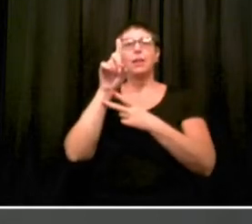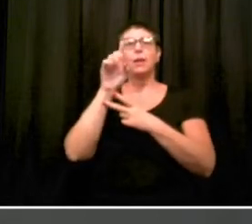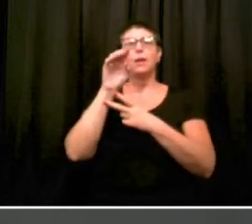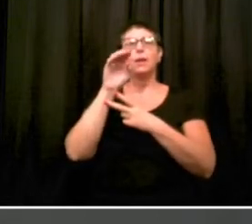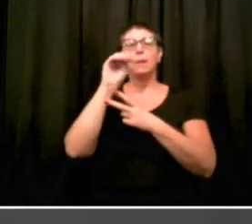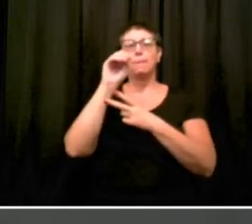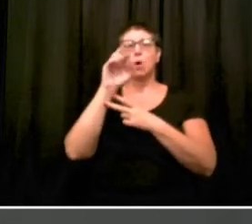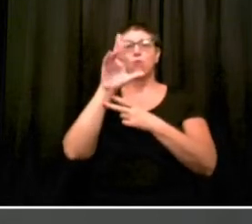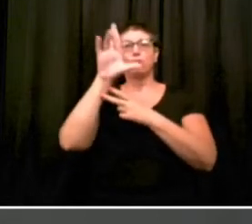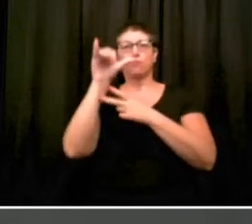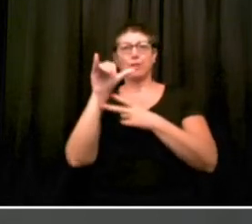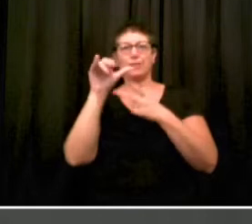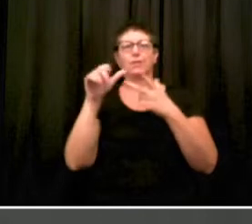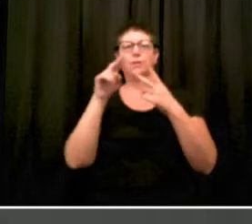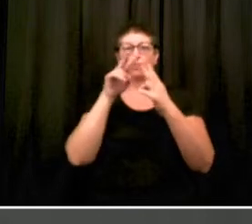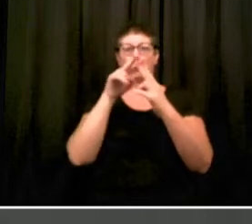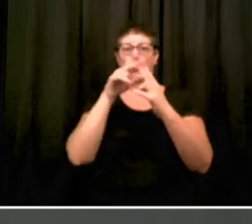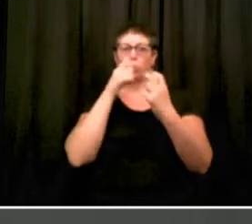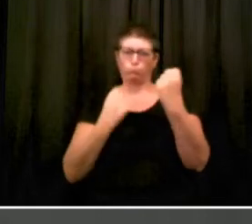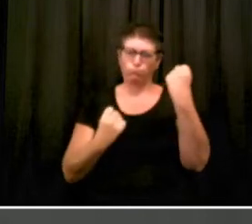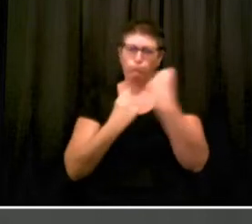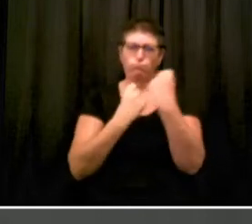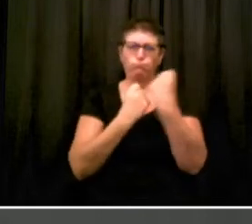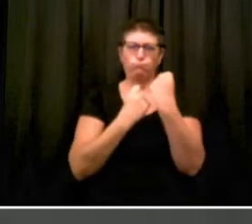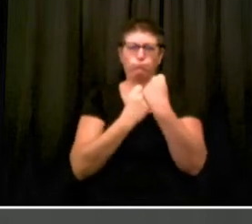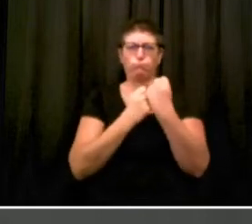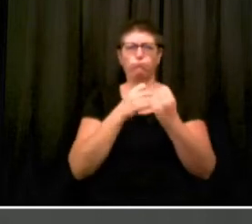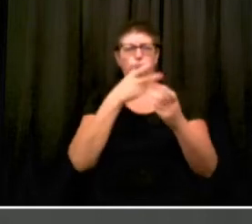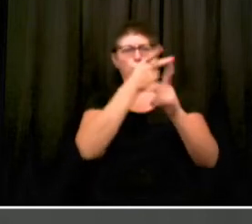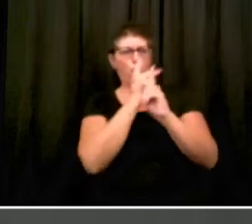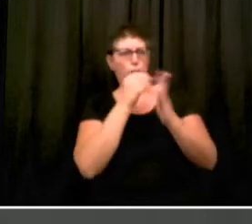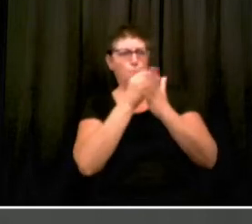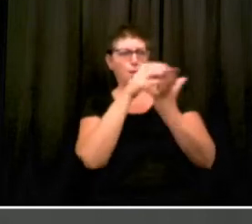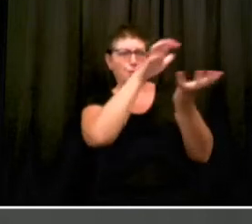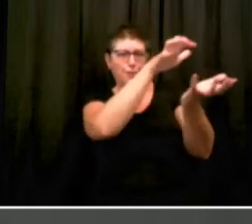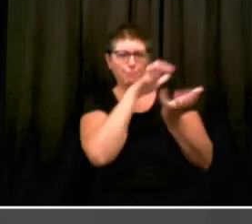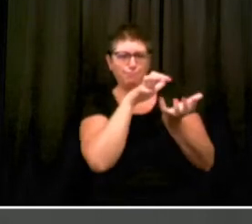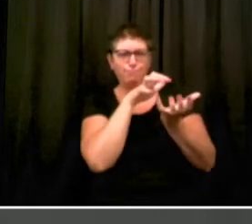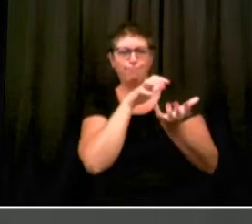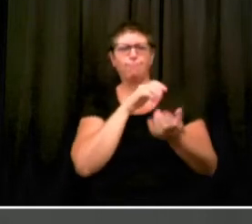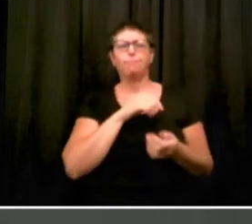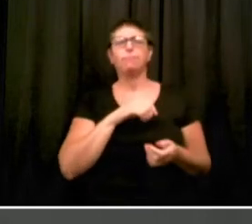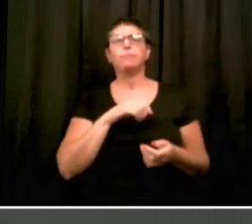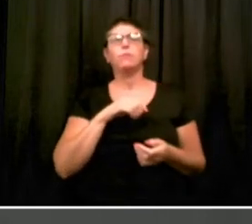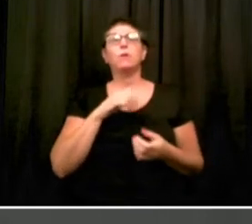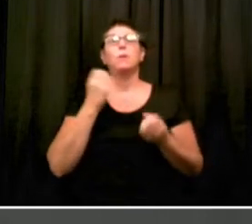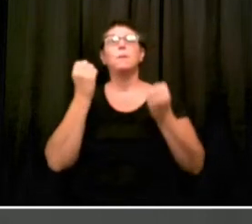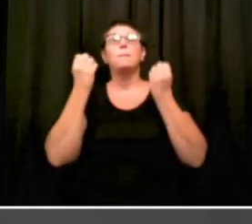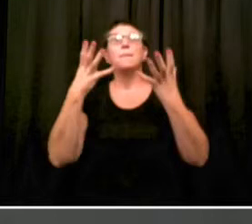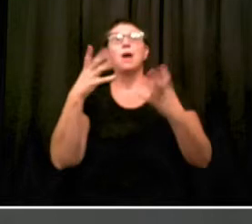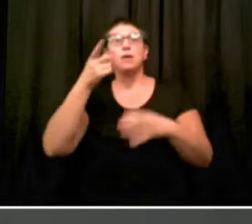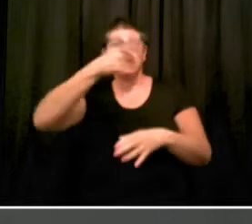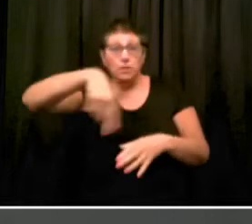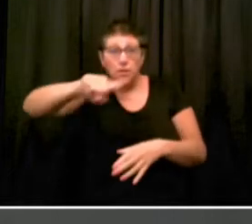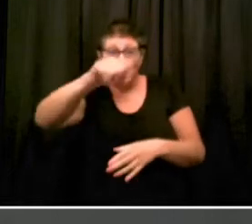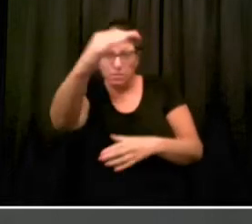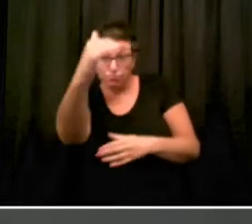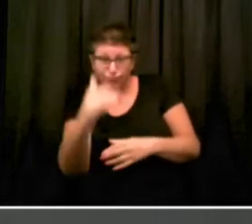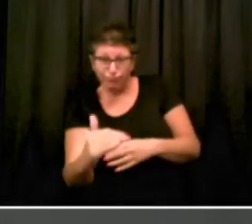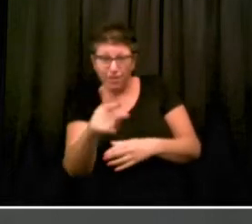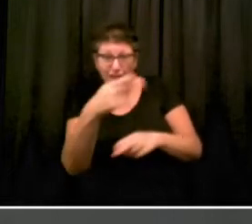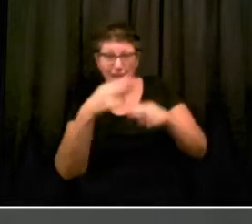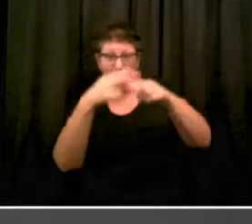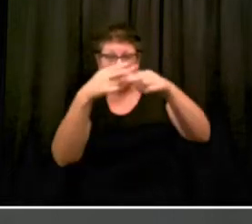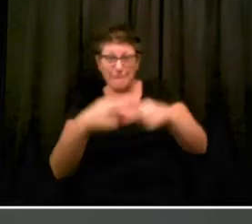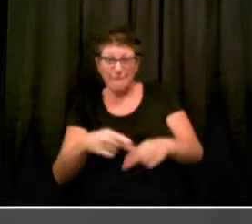have been reaching out to Albany, telling them how important it is for New York City, but not just for New York City. The New York State Association of Counties